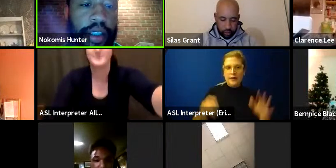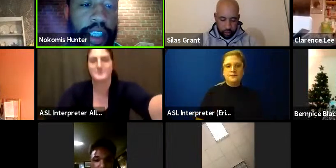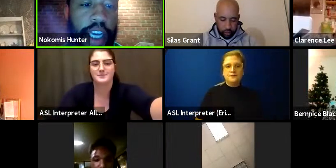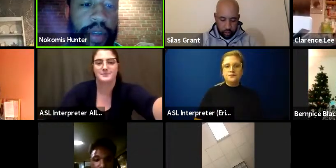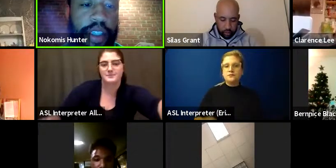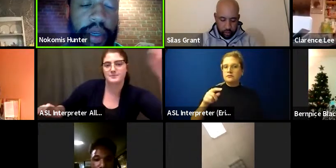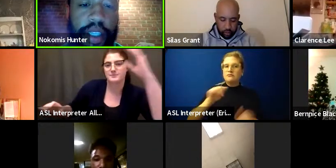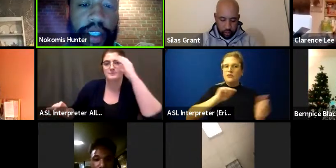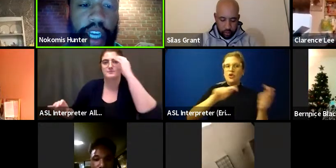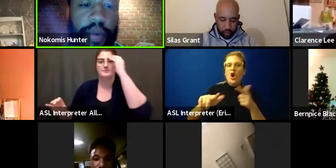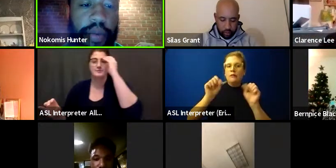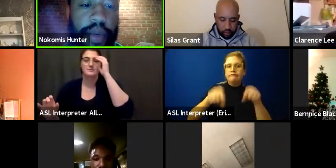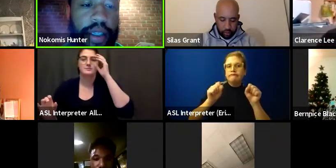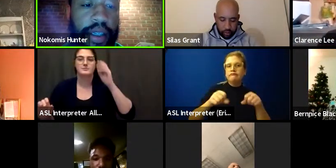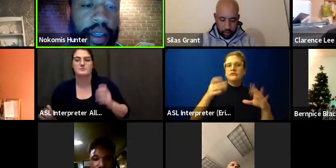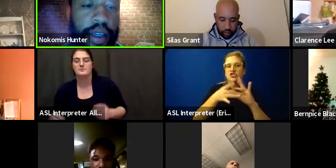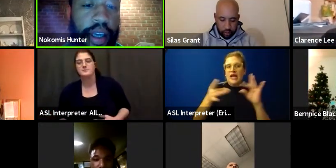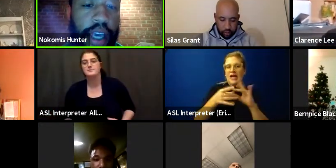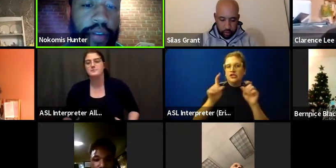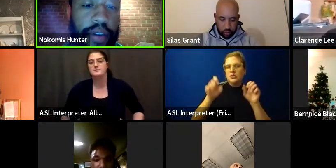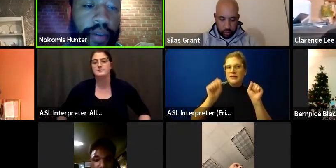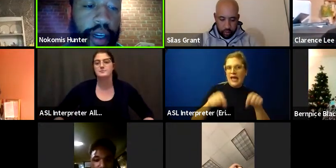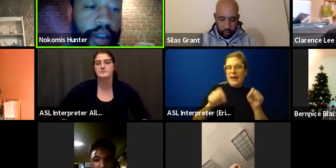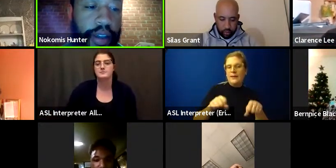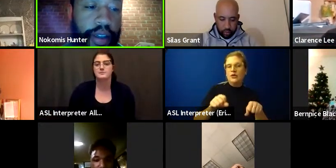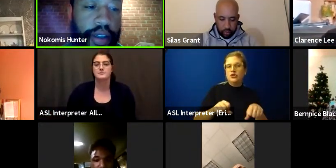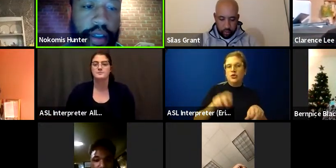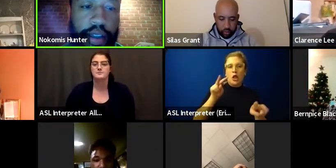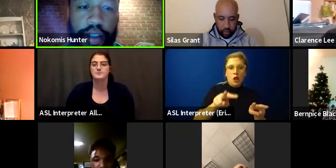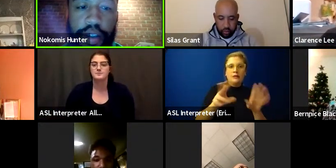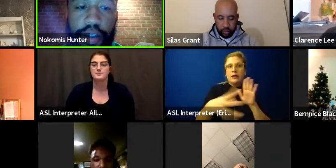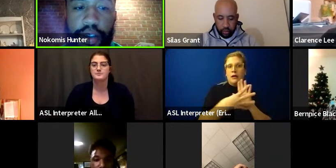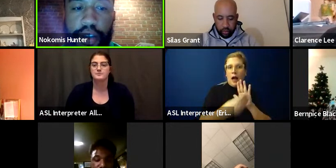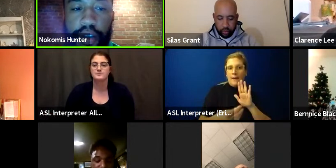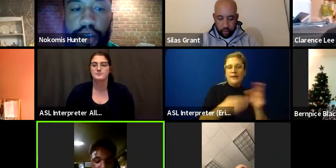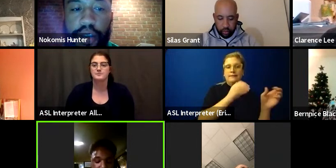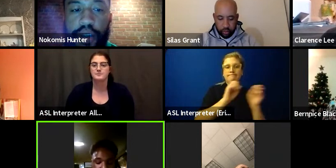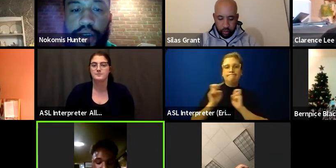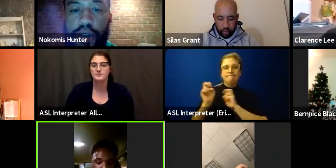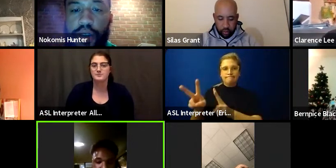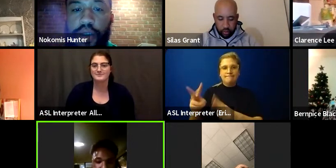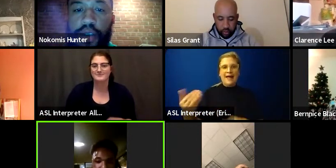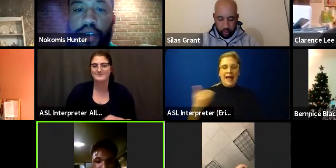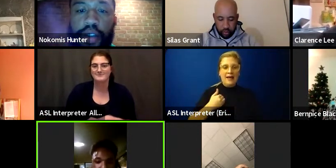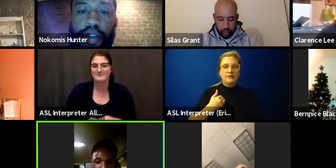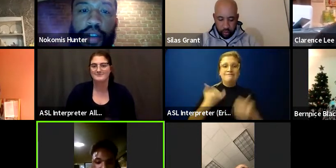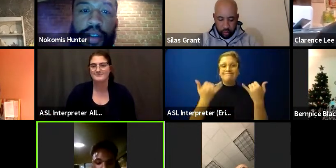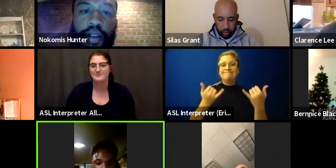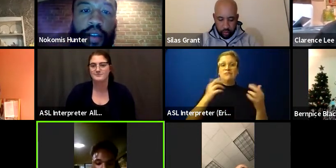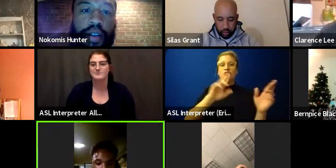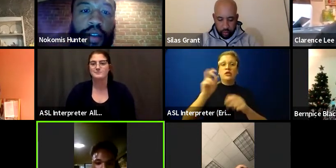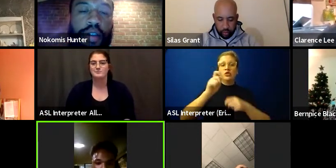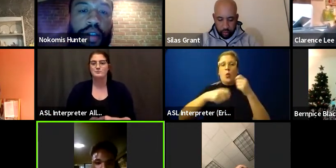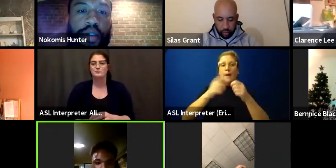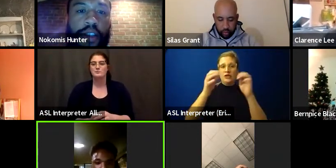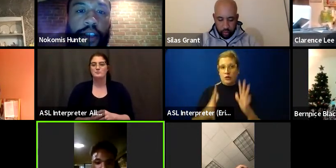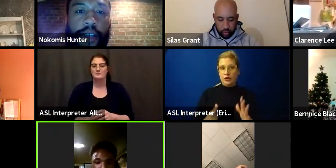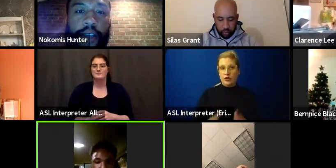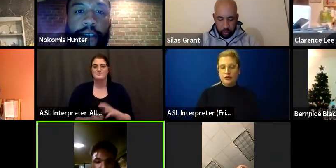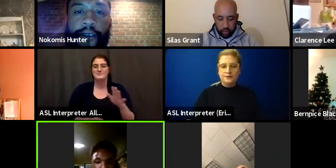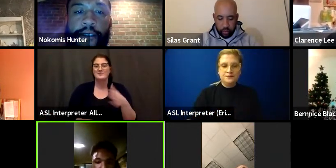able to see it. They should be able to just copy and paste it and have it on file. Appreciate it. Thank you. And I thank you, Mr.